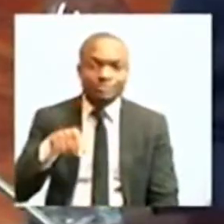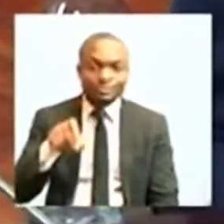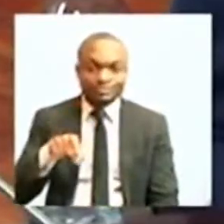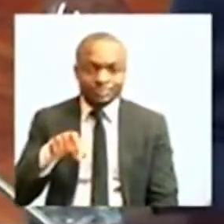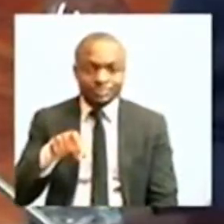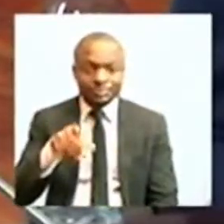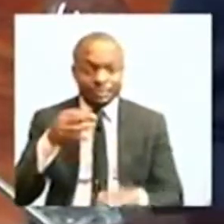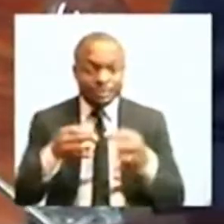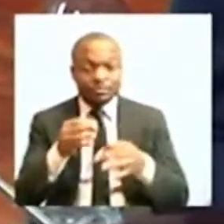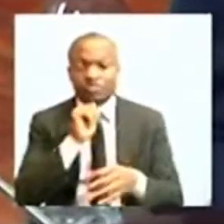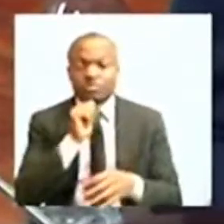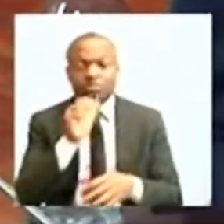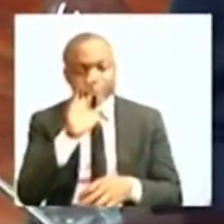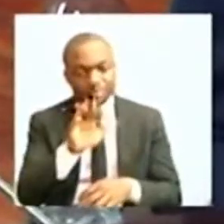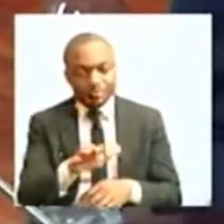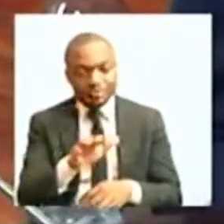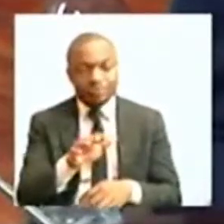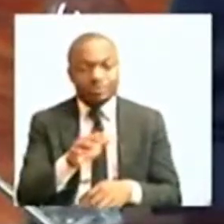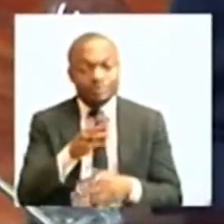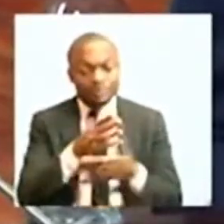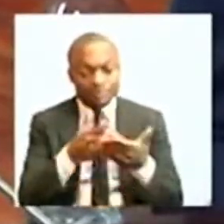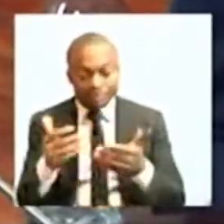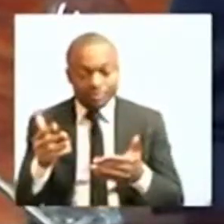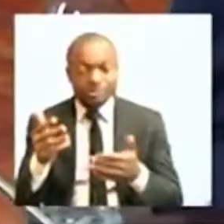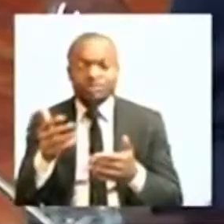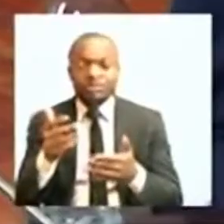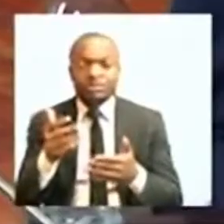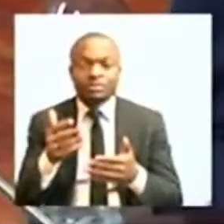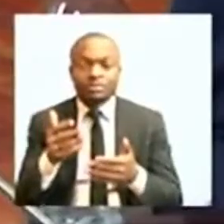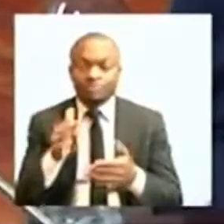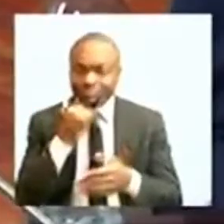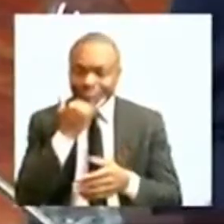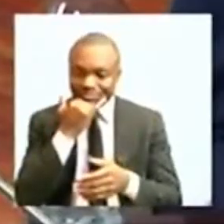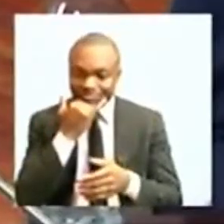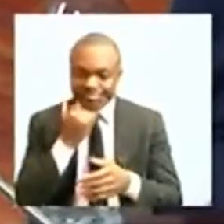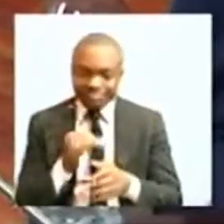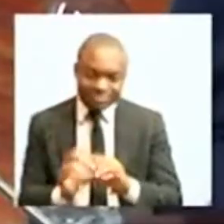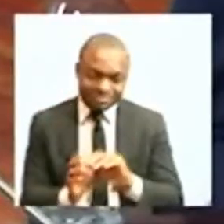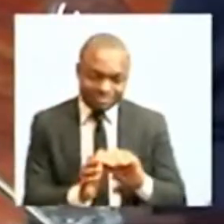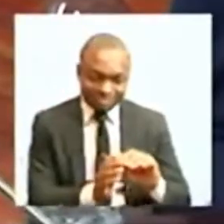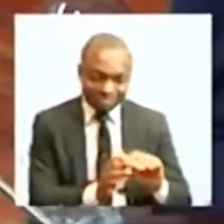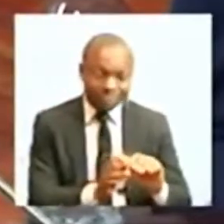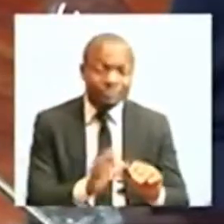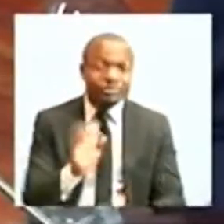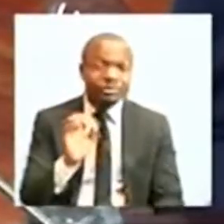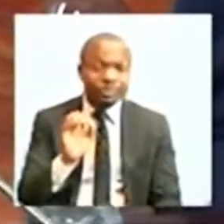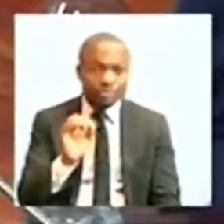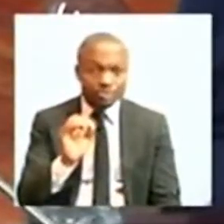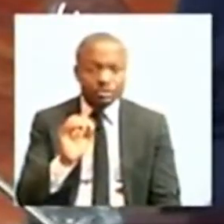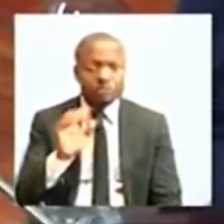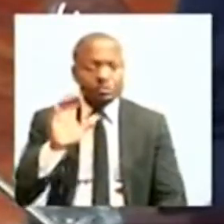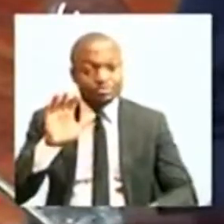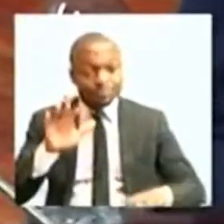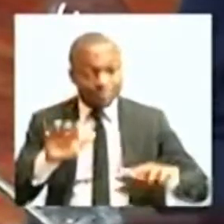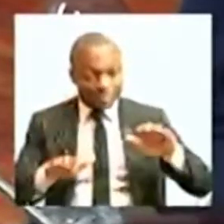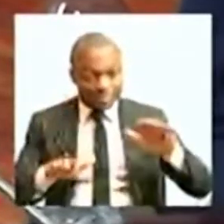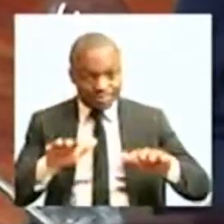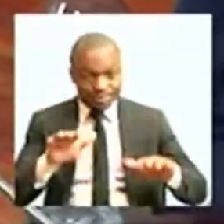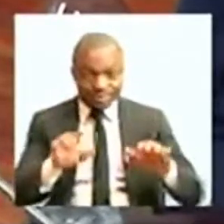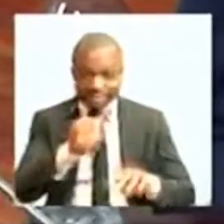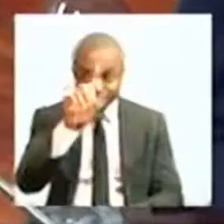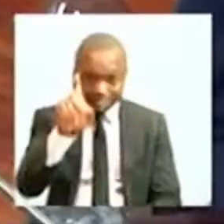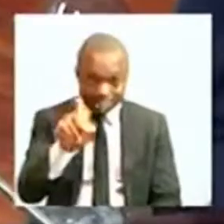that's not there, then there must be something that is worth looking into. On the zero-based balance